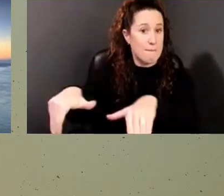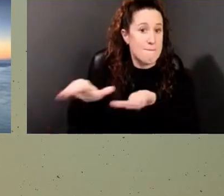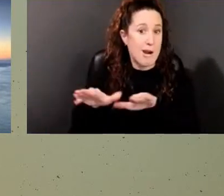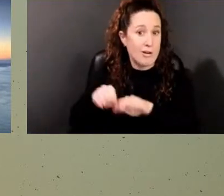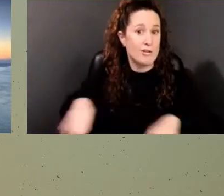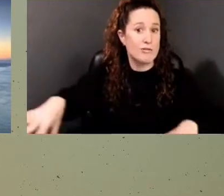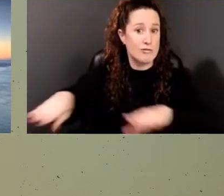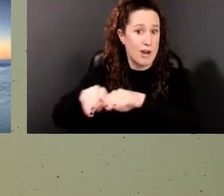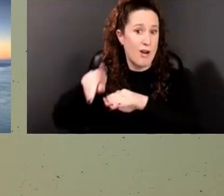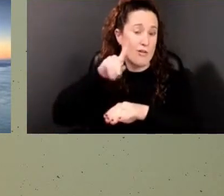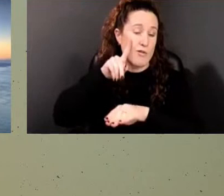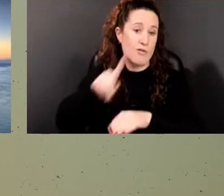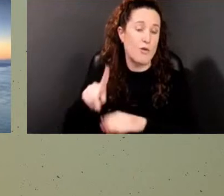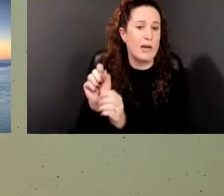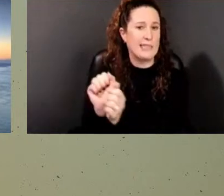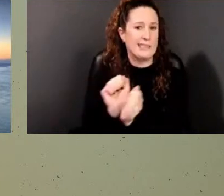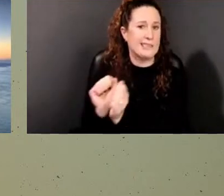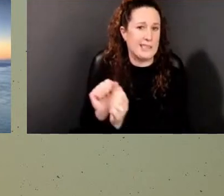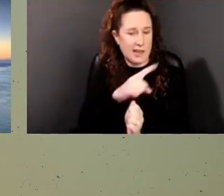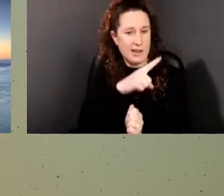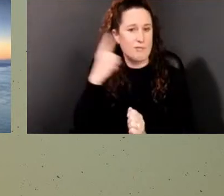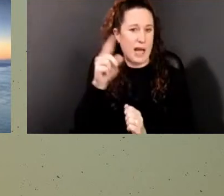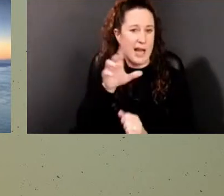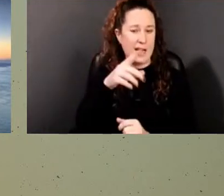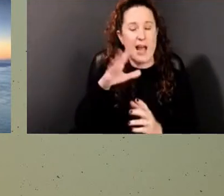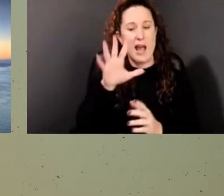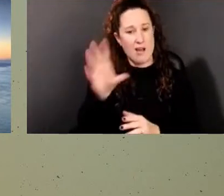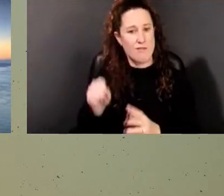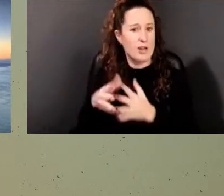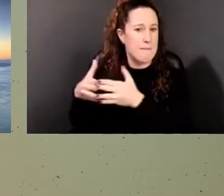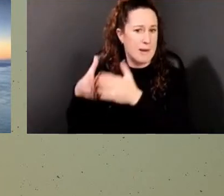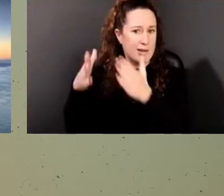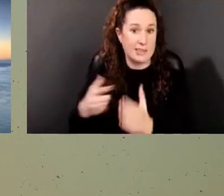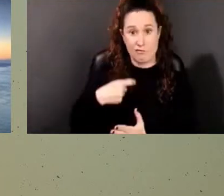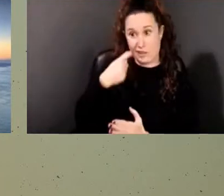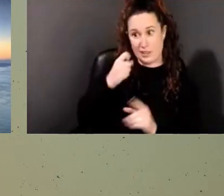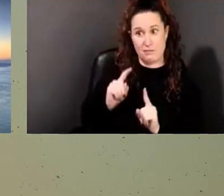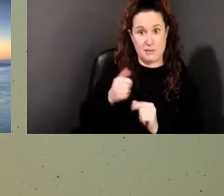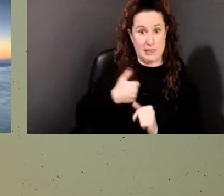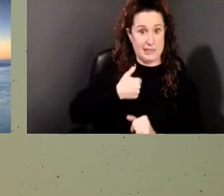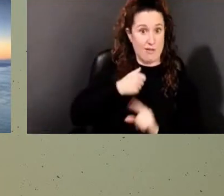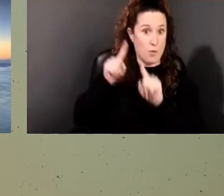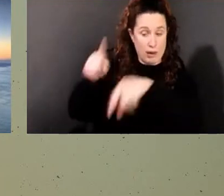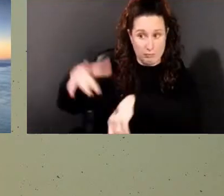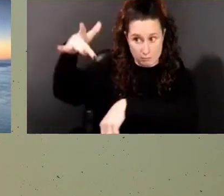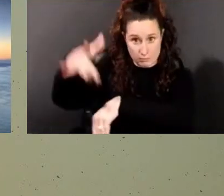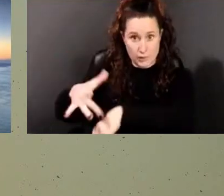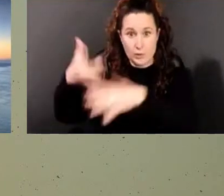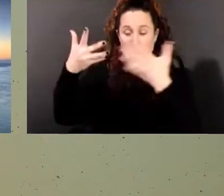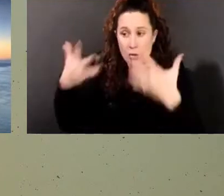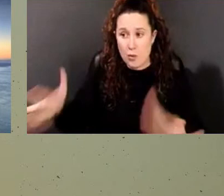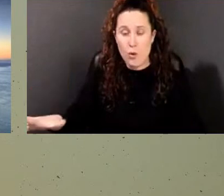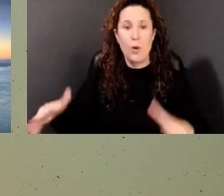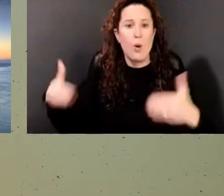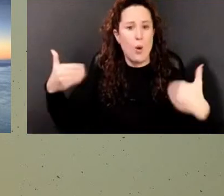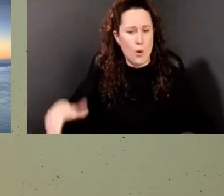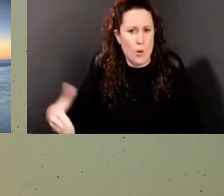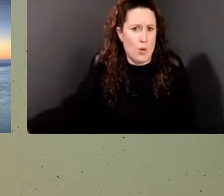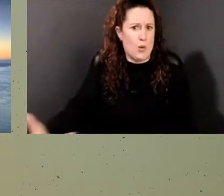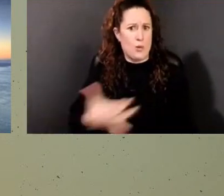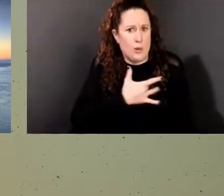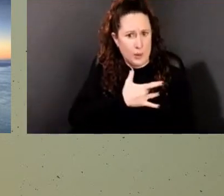the Dickinson Plantation. I visited the site myself with others. I got to tell you, it was a